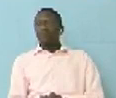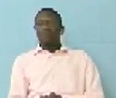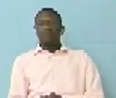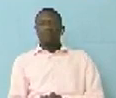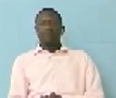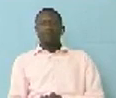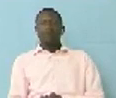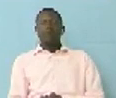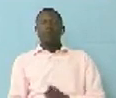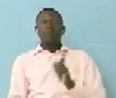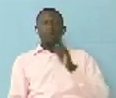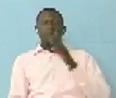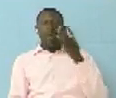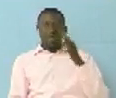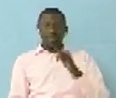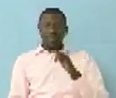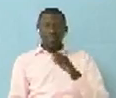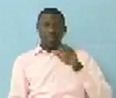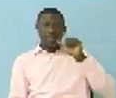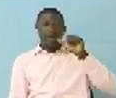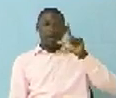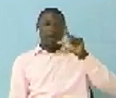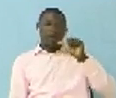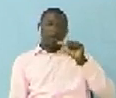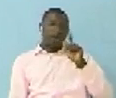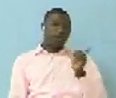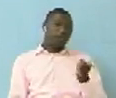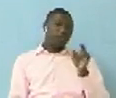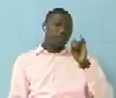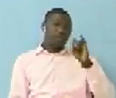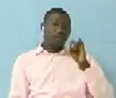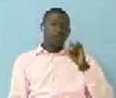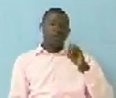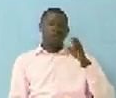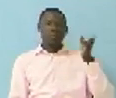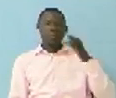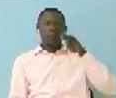What if Alaji Martin accepts that he did it?